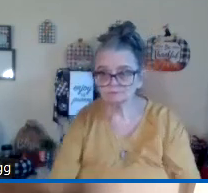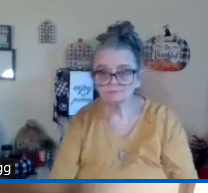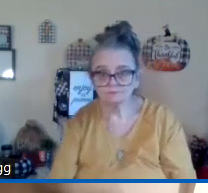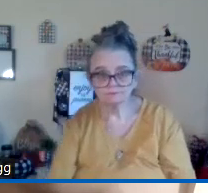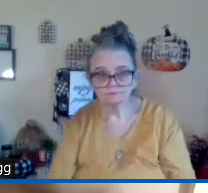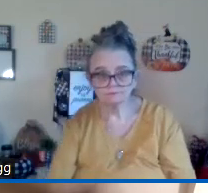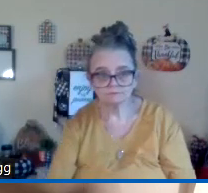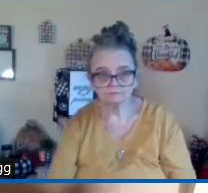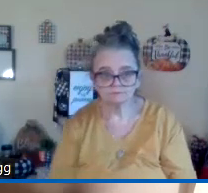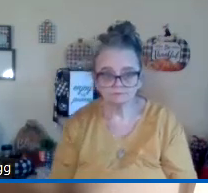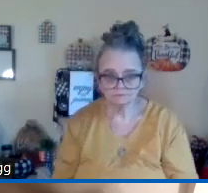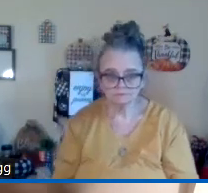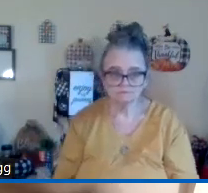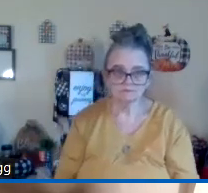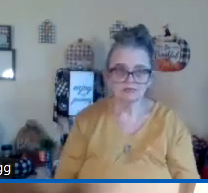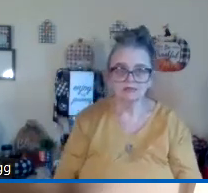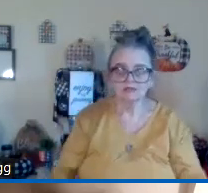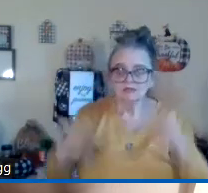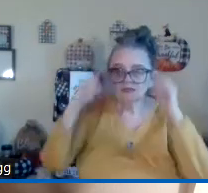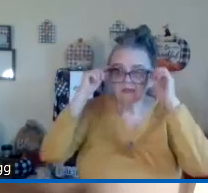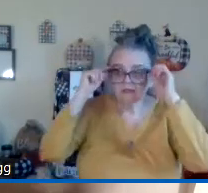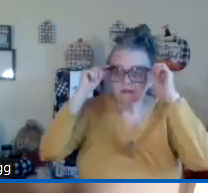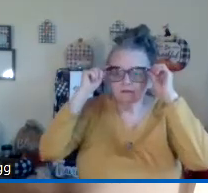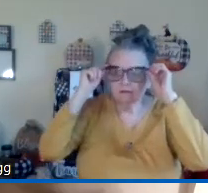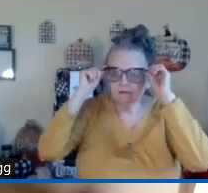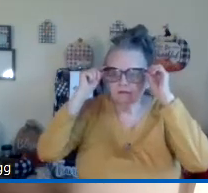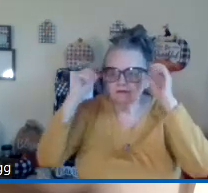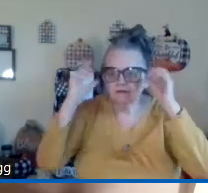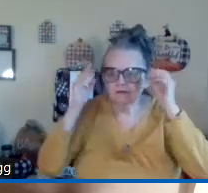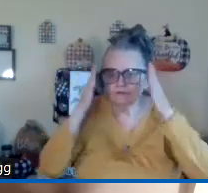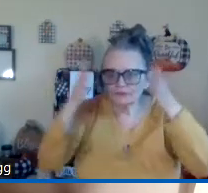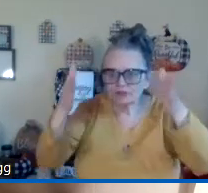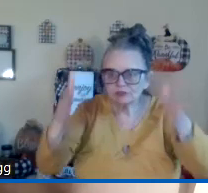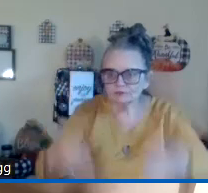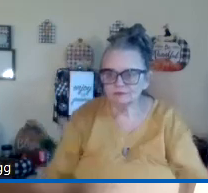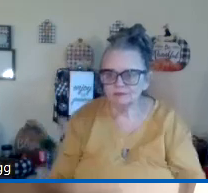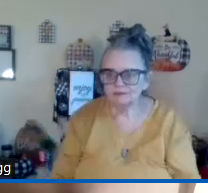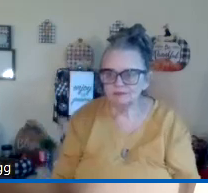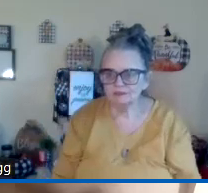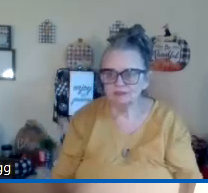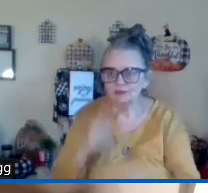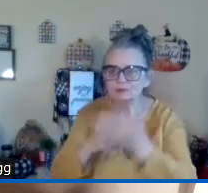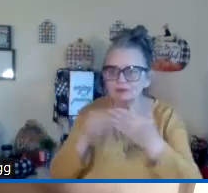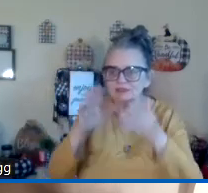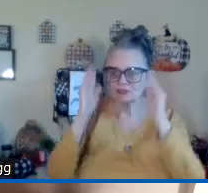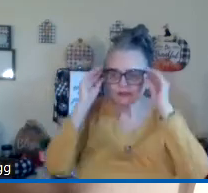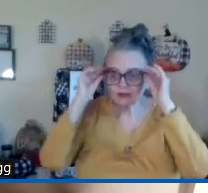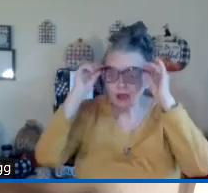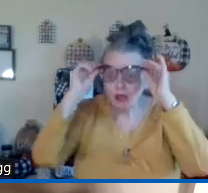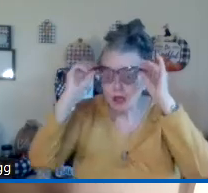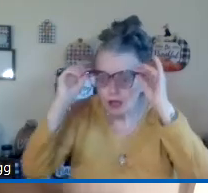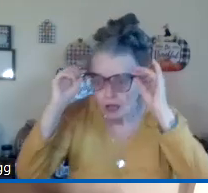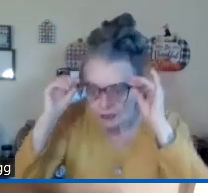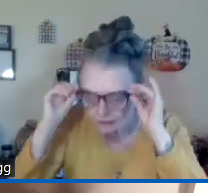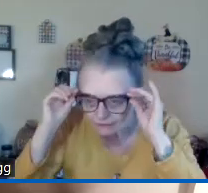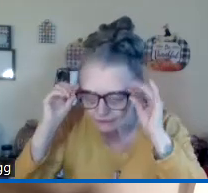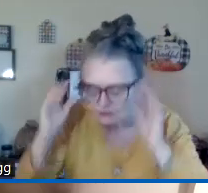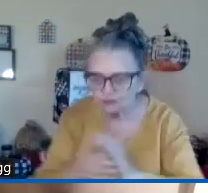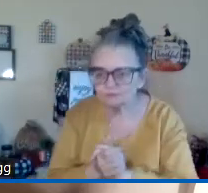will continue and have blessings. But if you hurry, I just want to get rich,